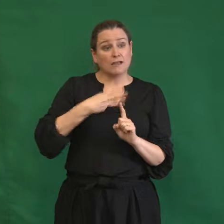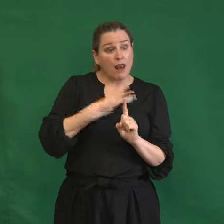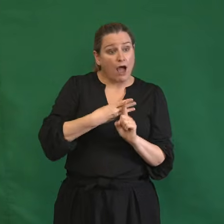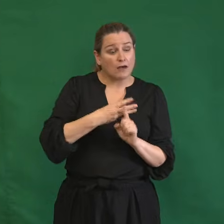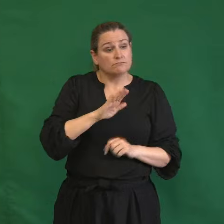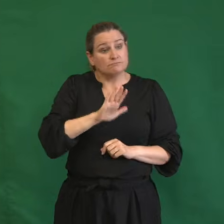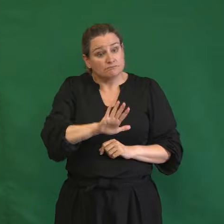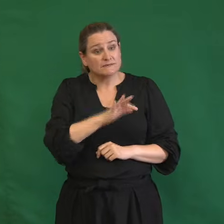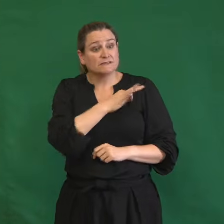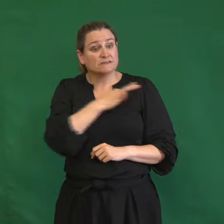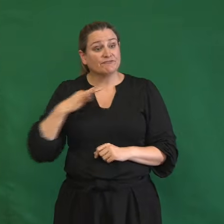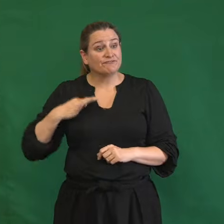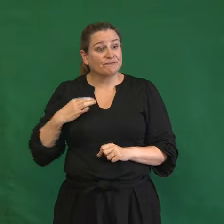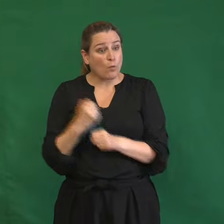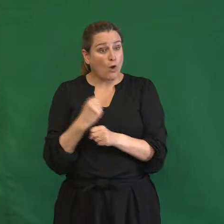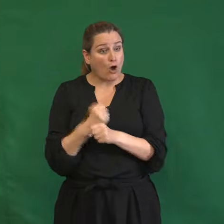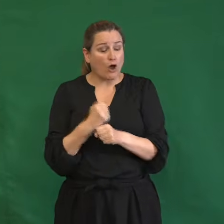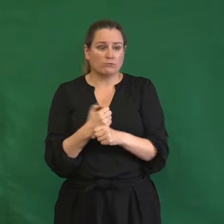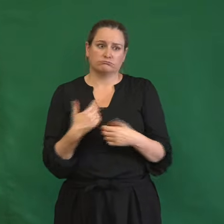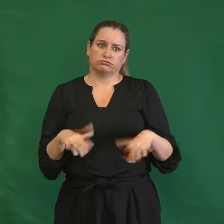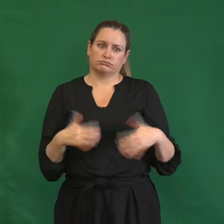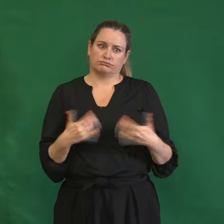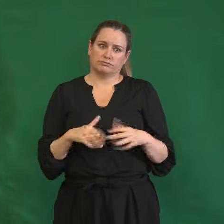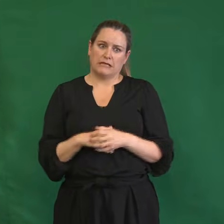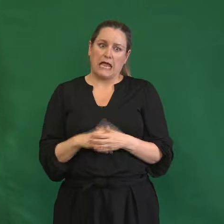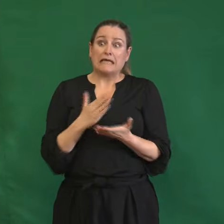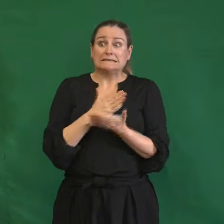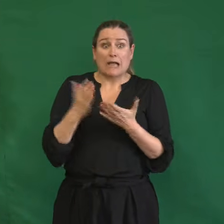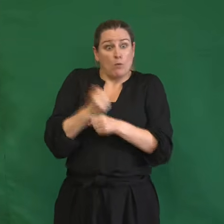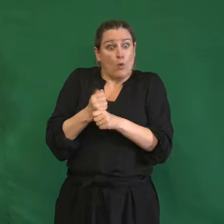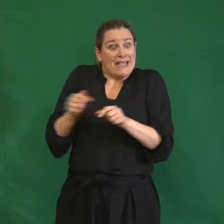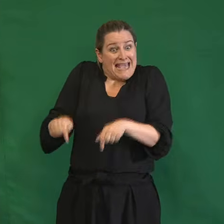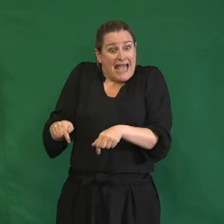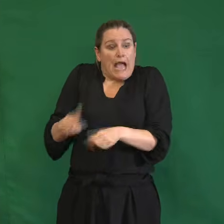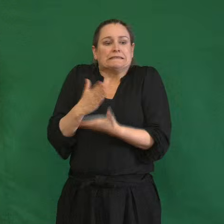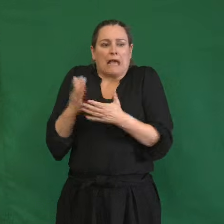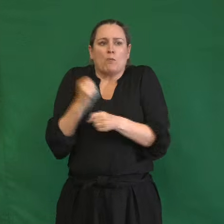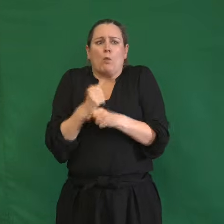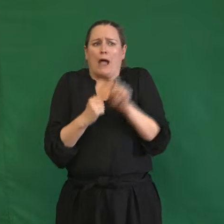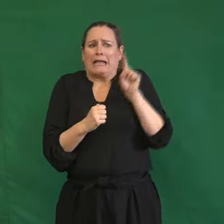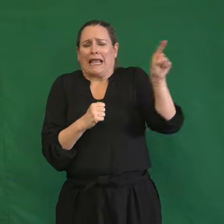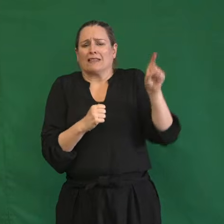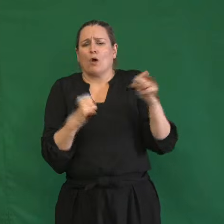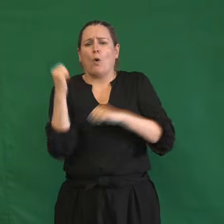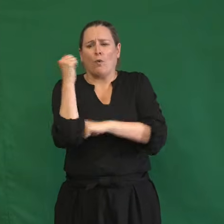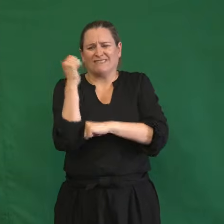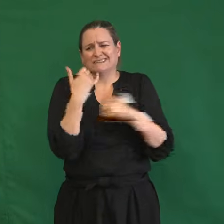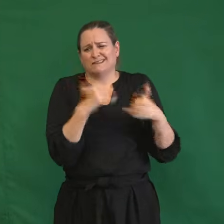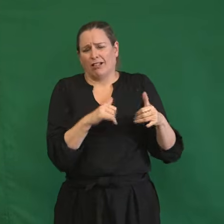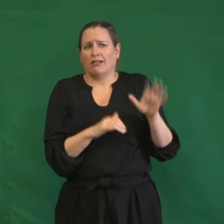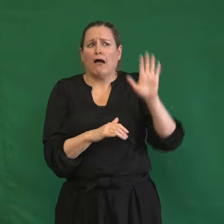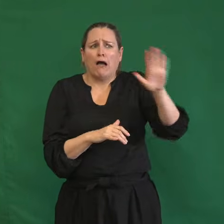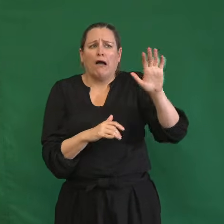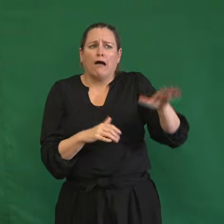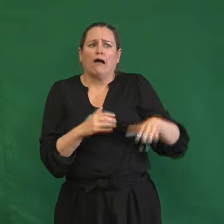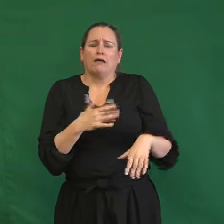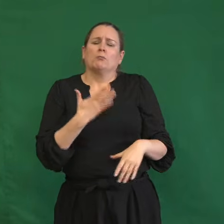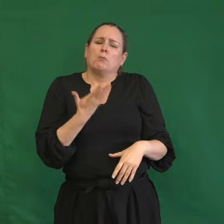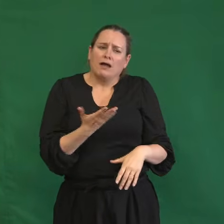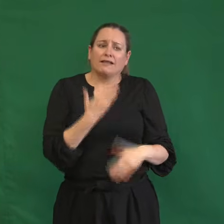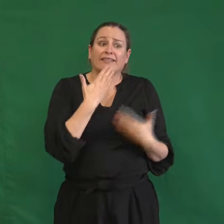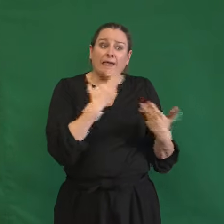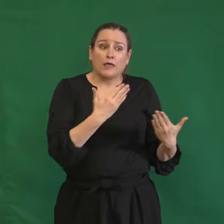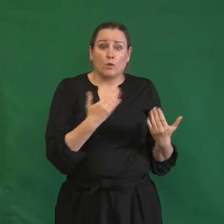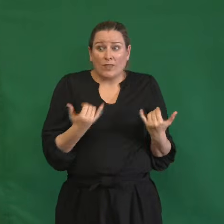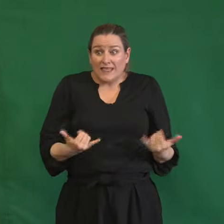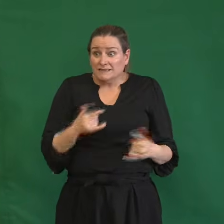in person and those whom we left at the hub, who do all the work that we have shared since morning.